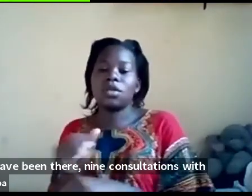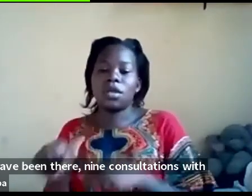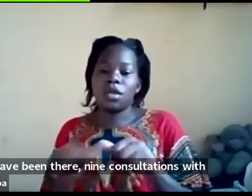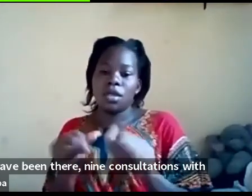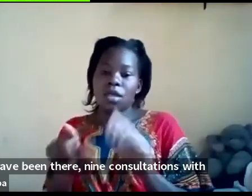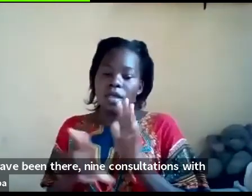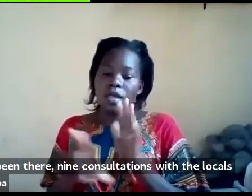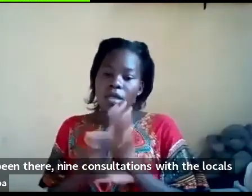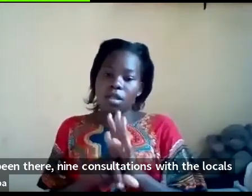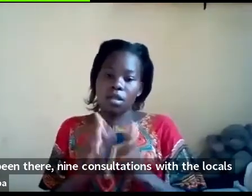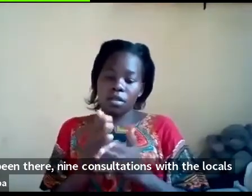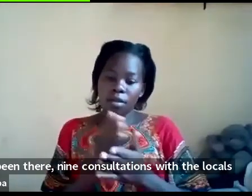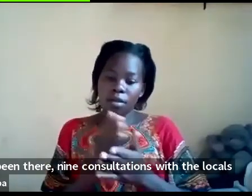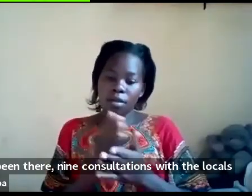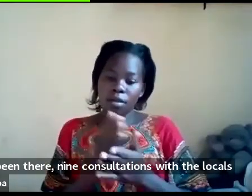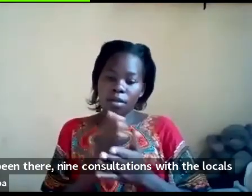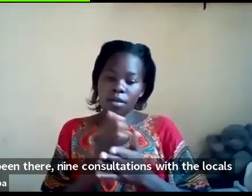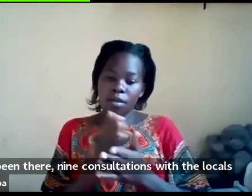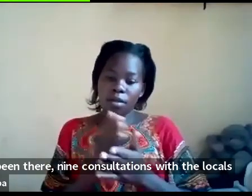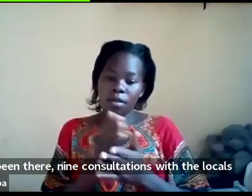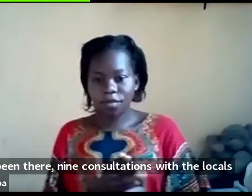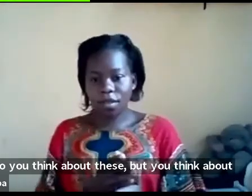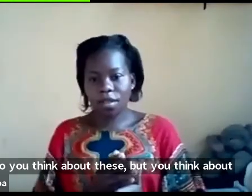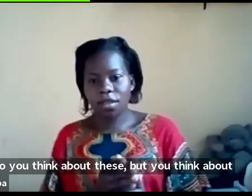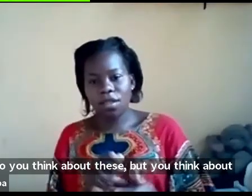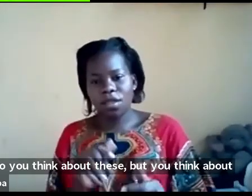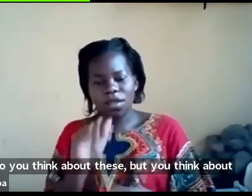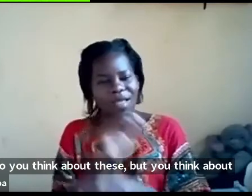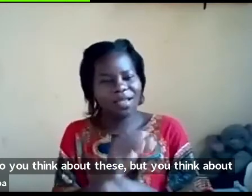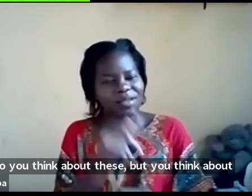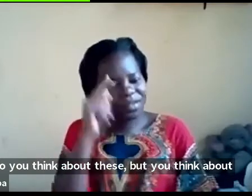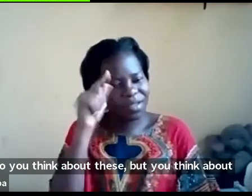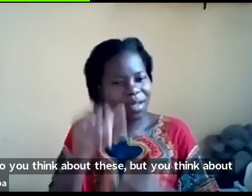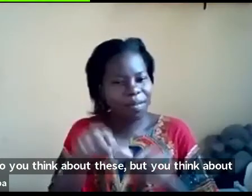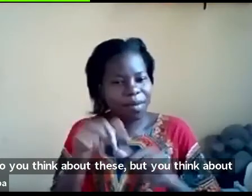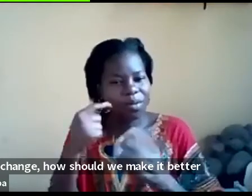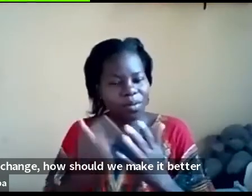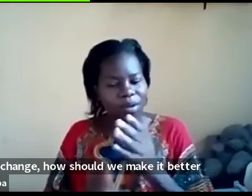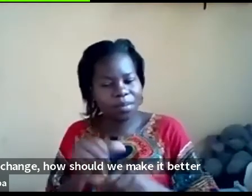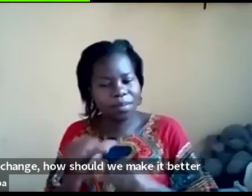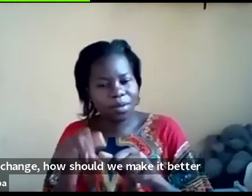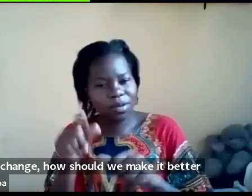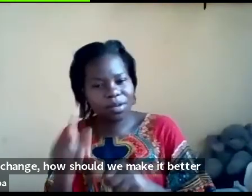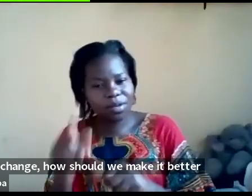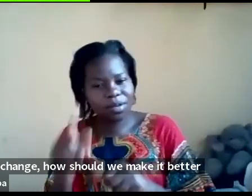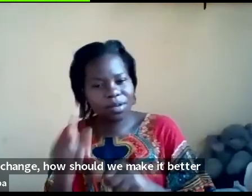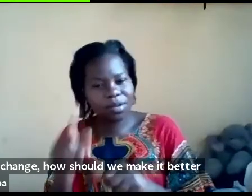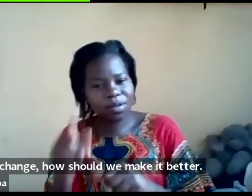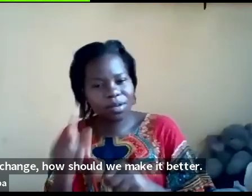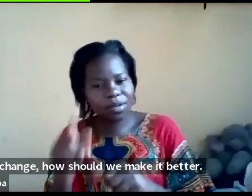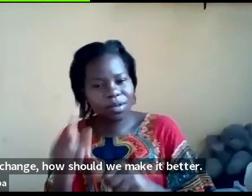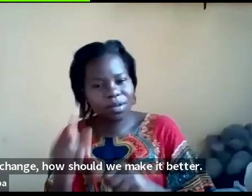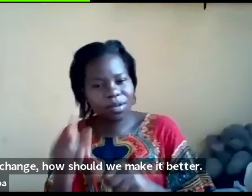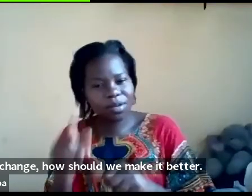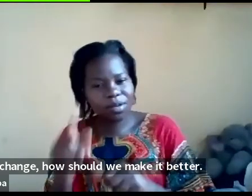this? What do you think about this change? How should we make it better? And really the community has been very involved in